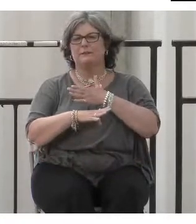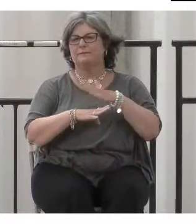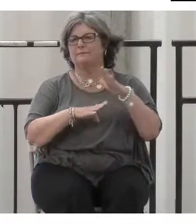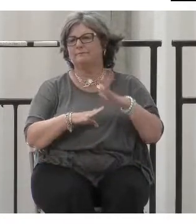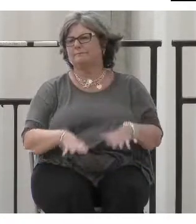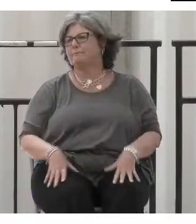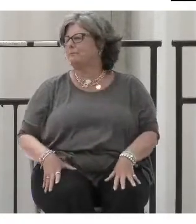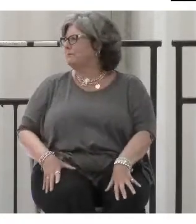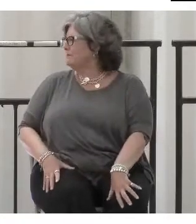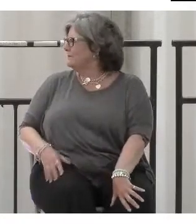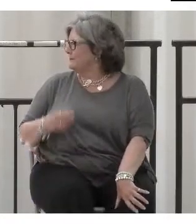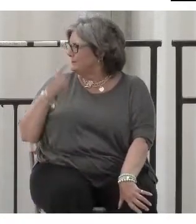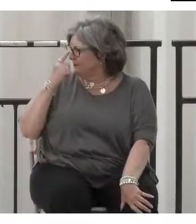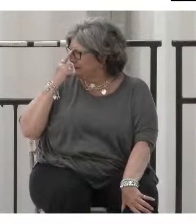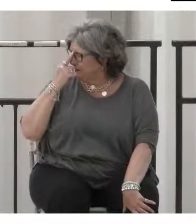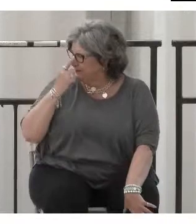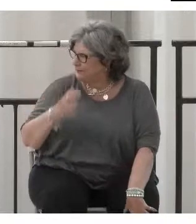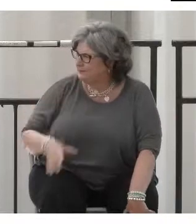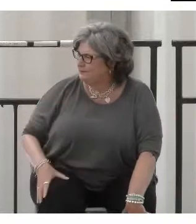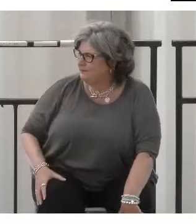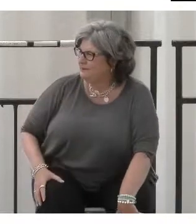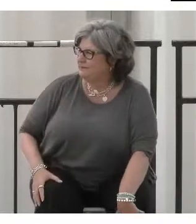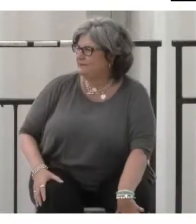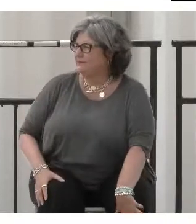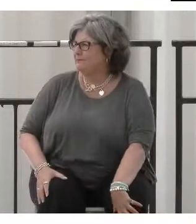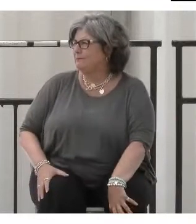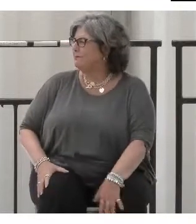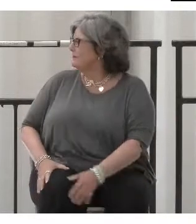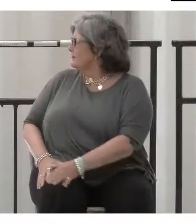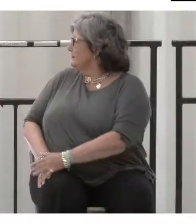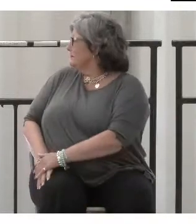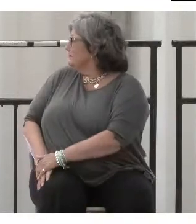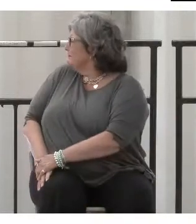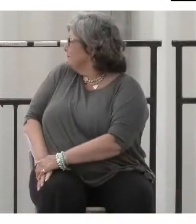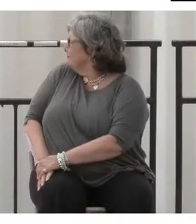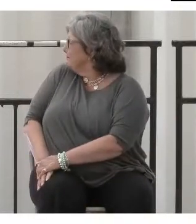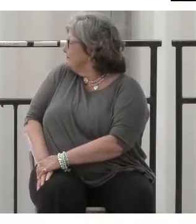This event is a right of cultural democracy.